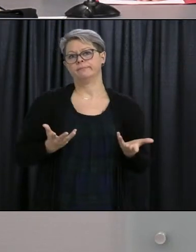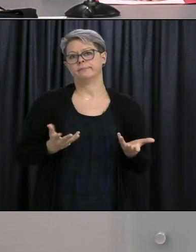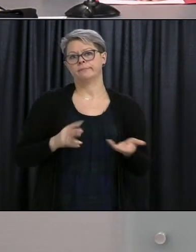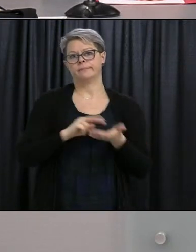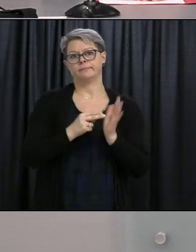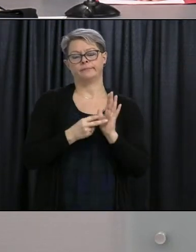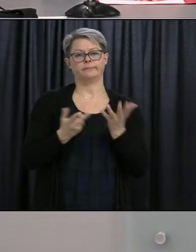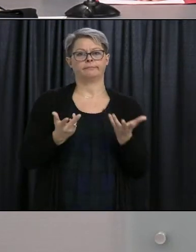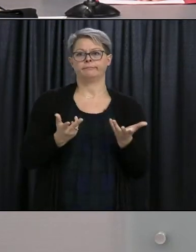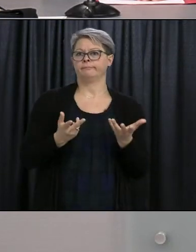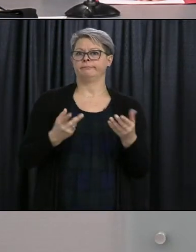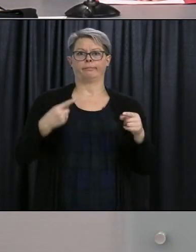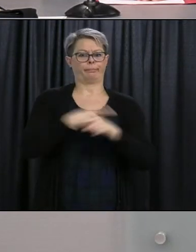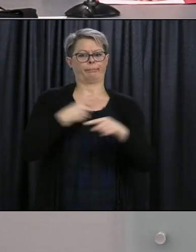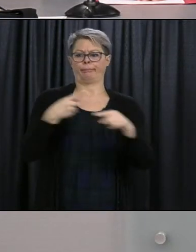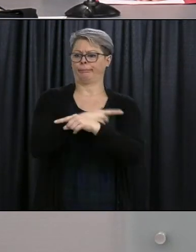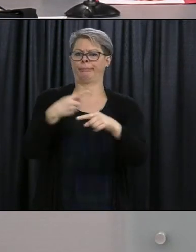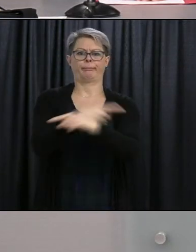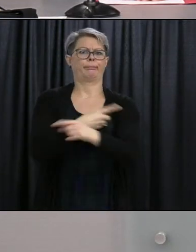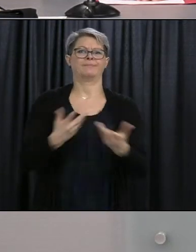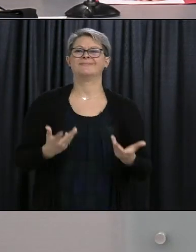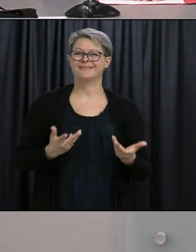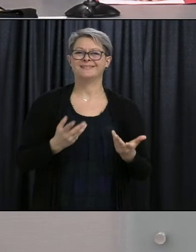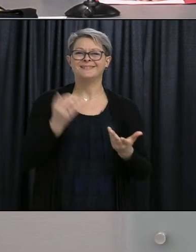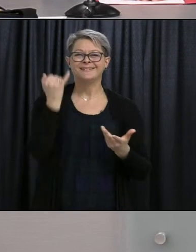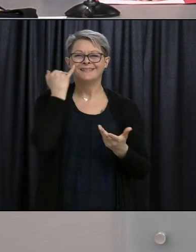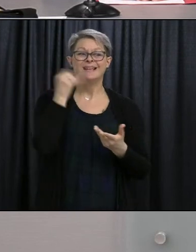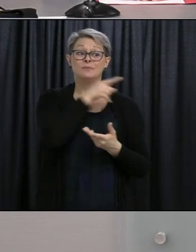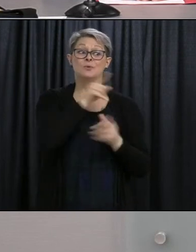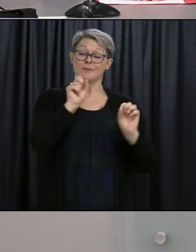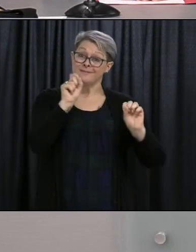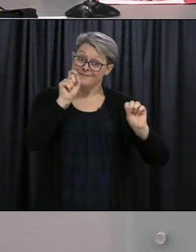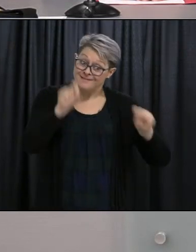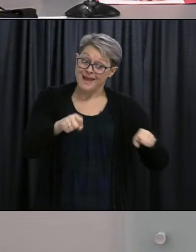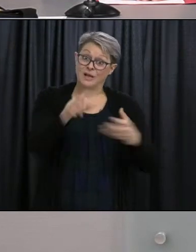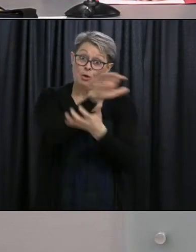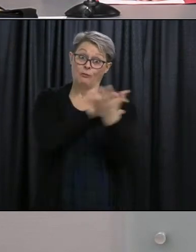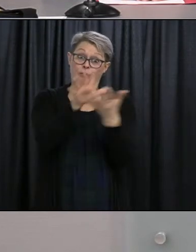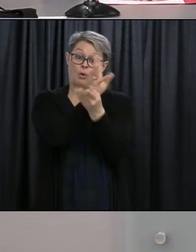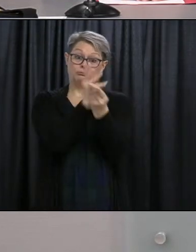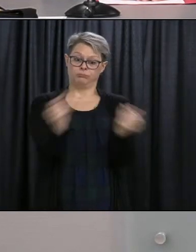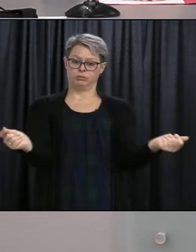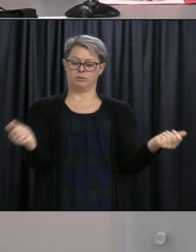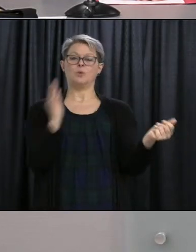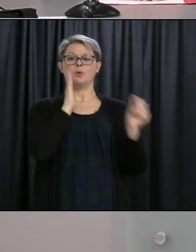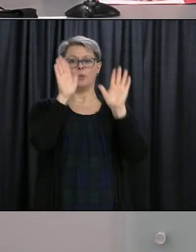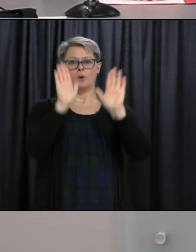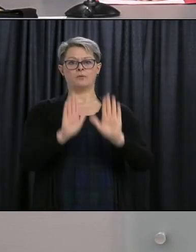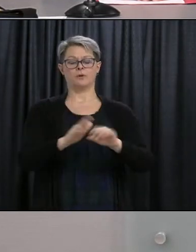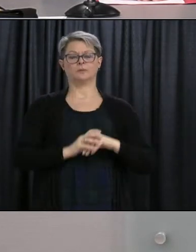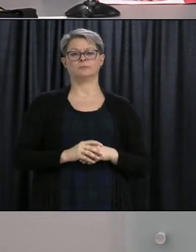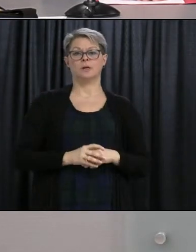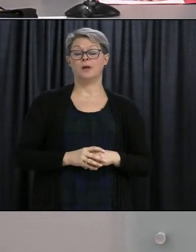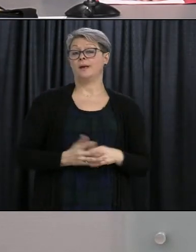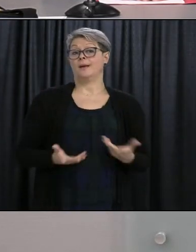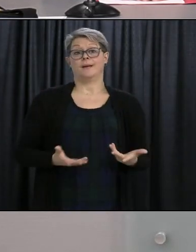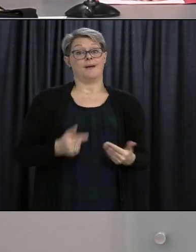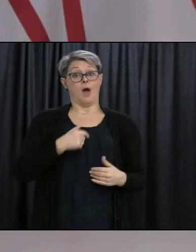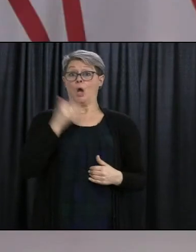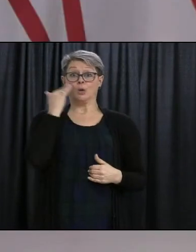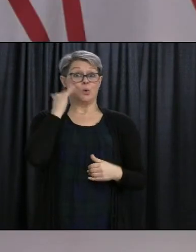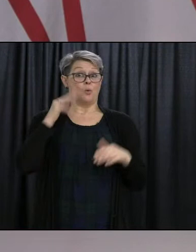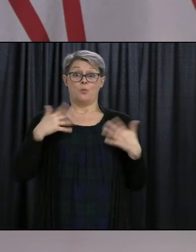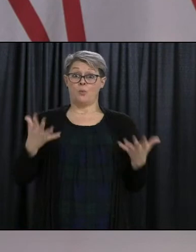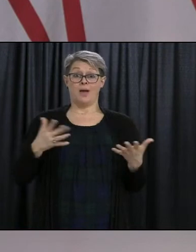wasn't. So, I if you can address the confusion, that would be great. All I know is that I was advised that I do not have